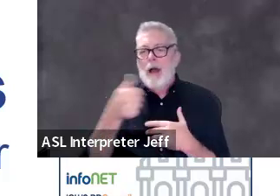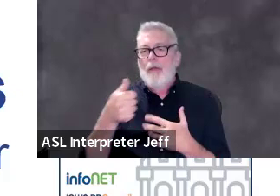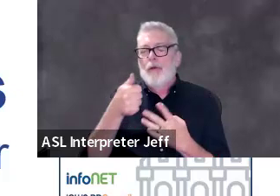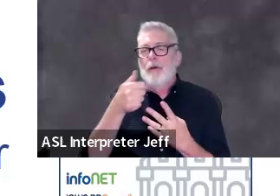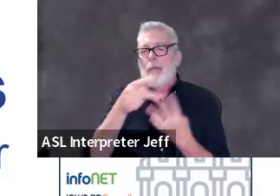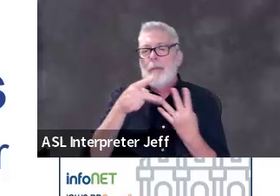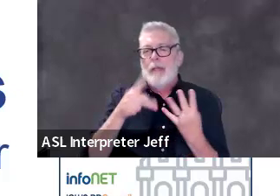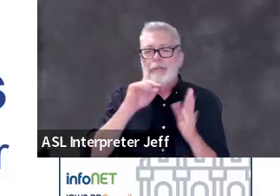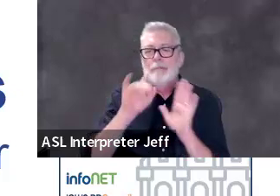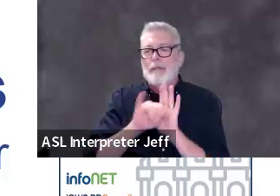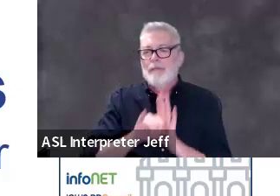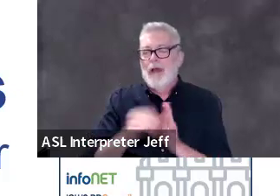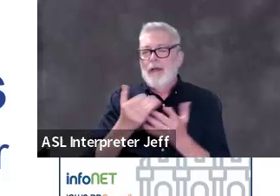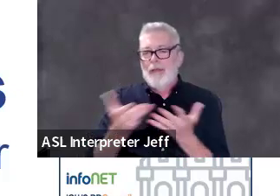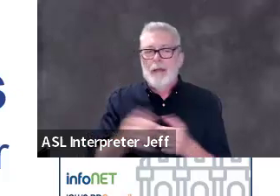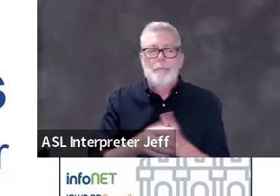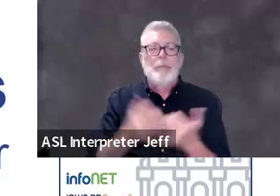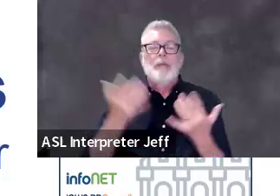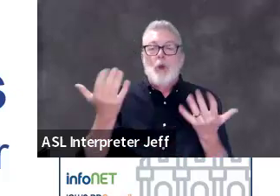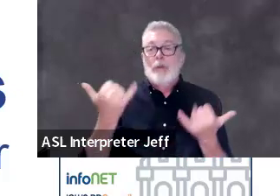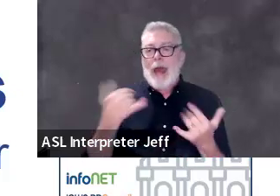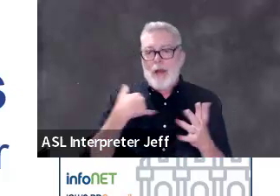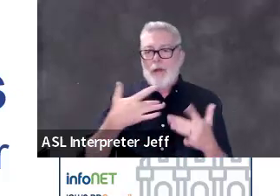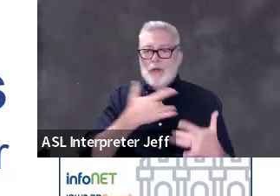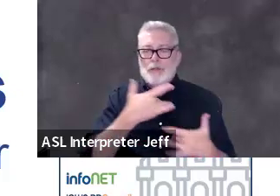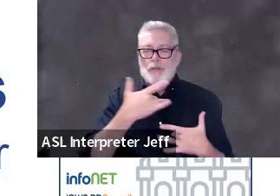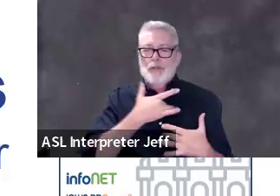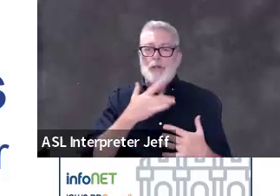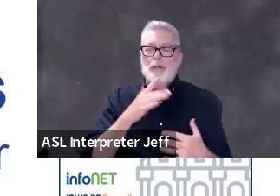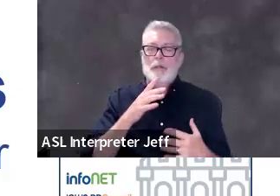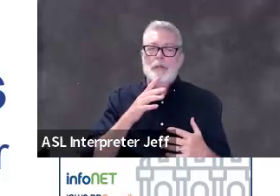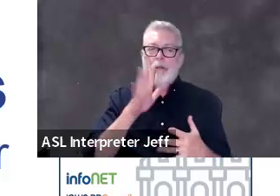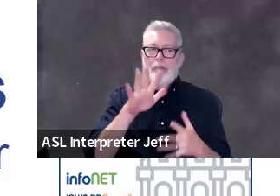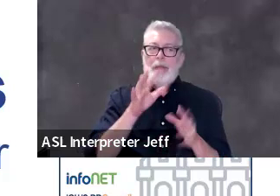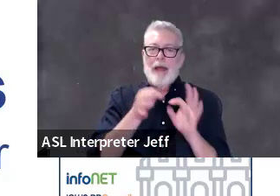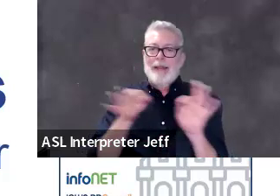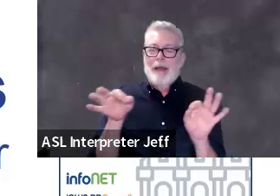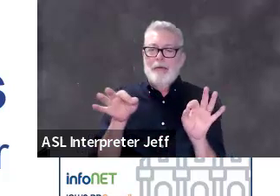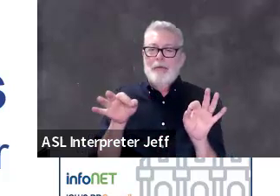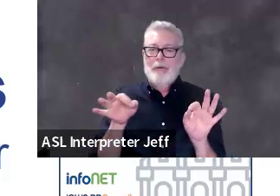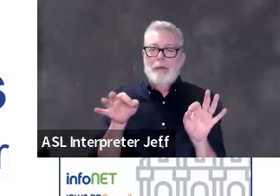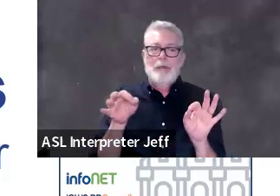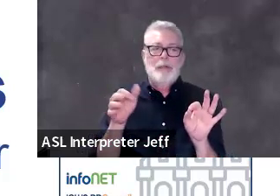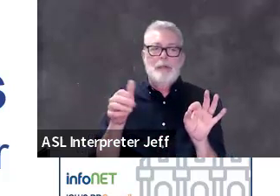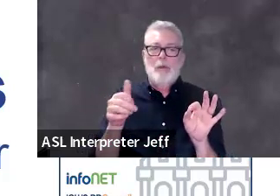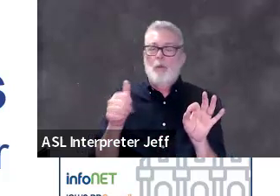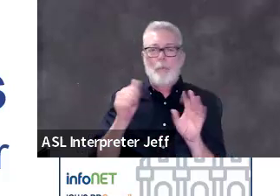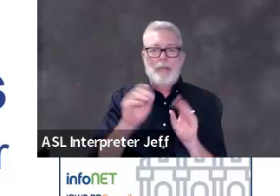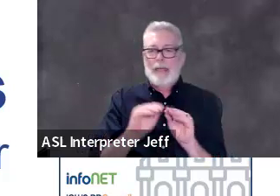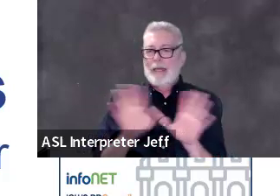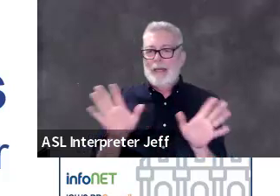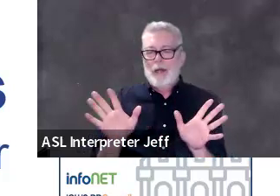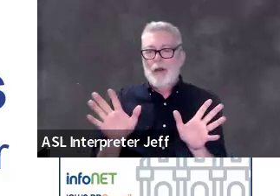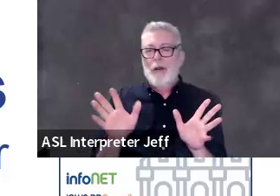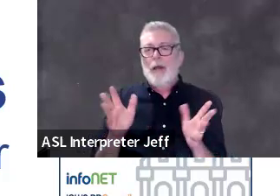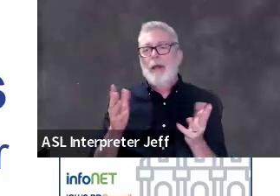feature. Now they're concerned that maybe the guidance isn't going to be as clear, and that